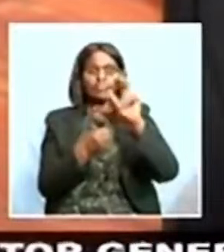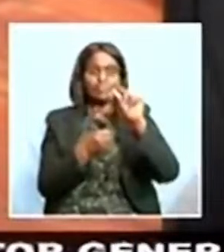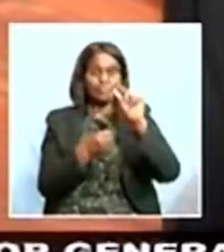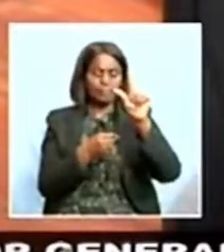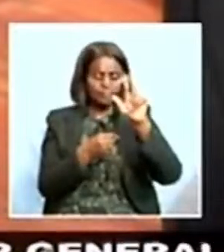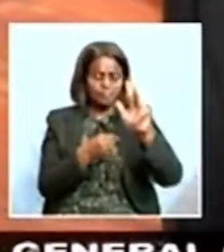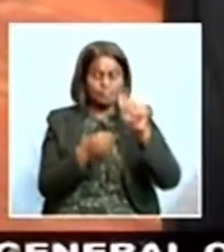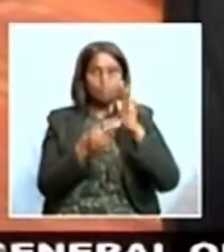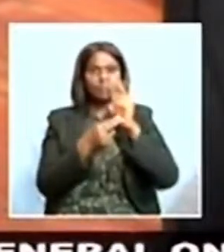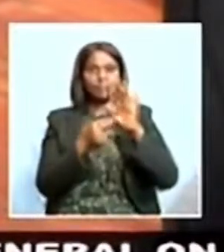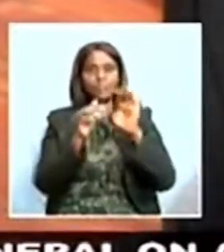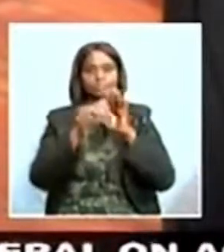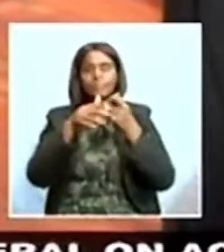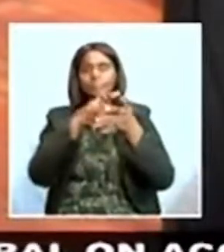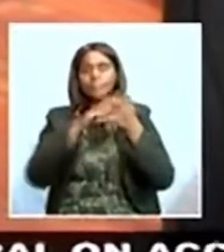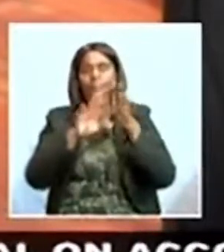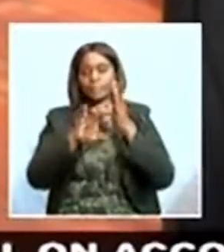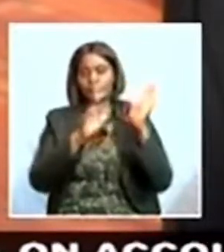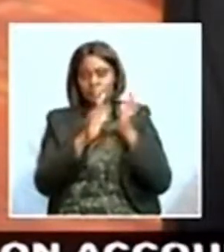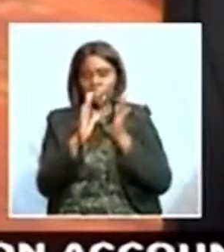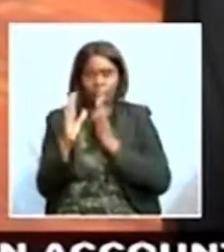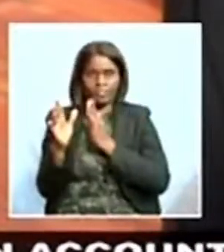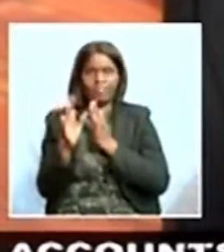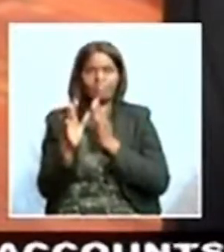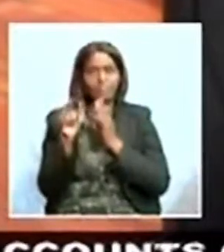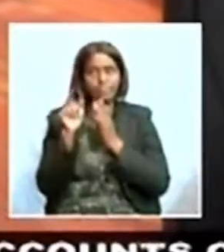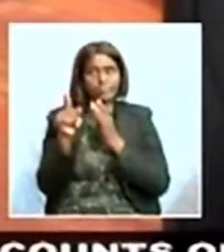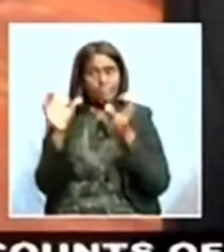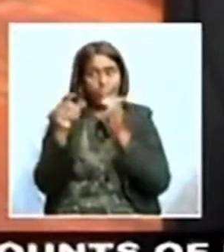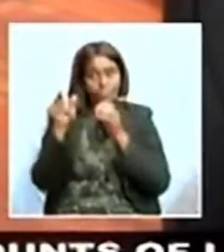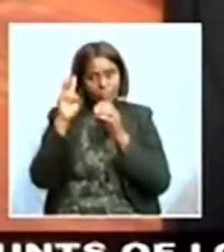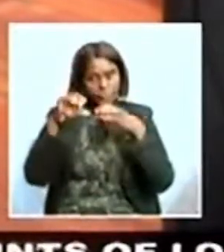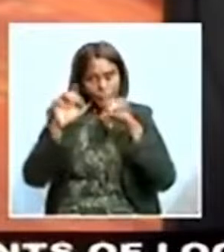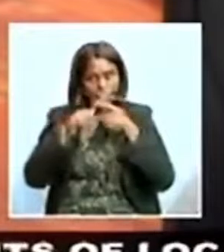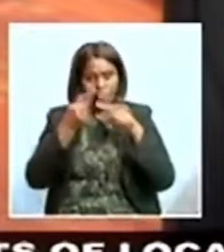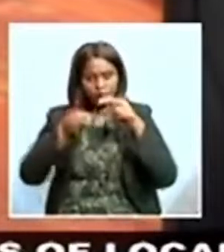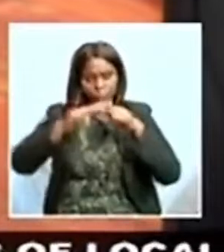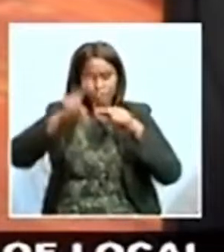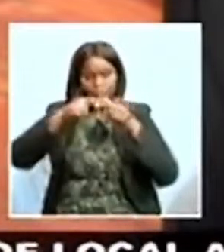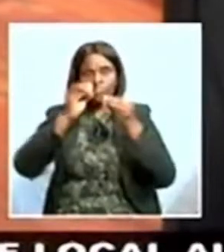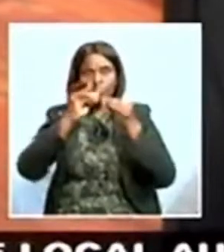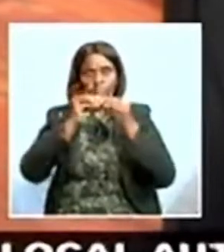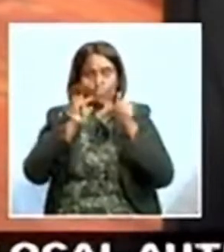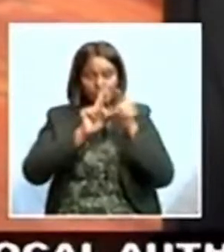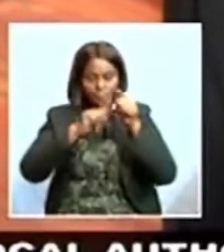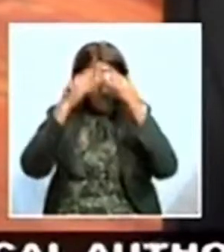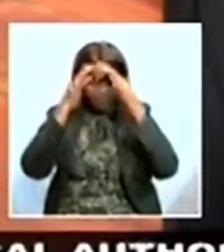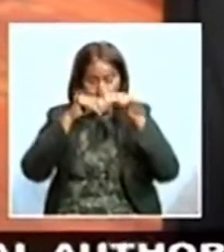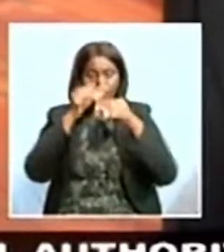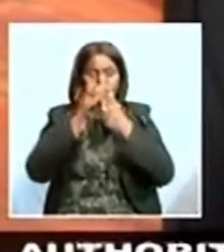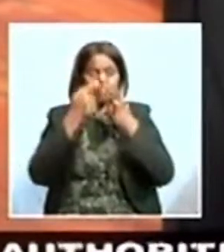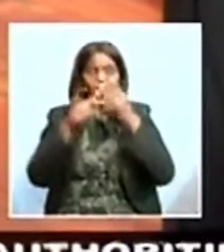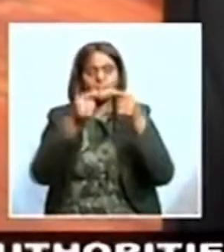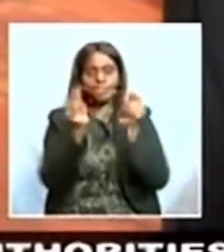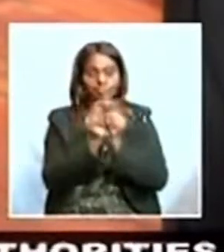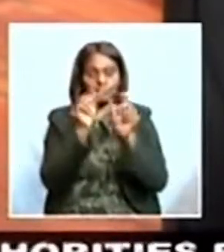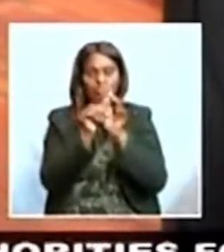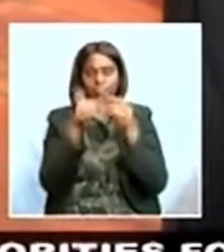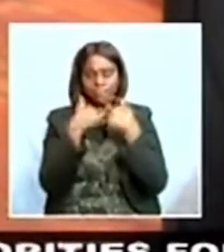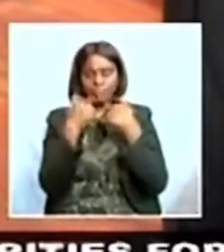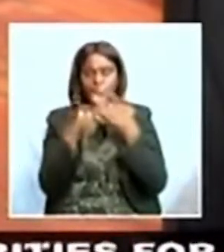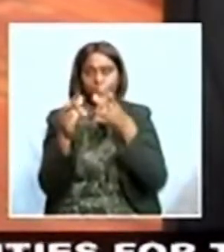table below. Remedial measure, the council will continue to increase engagement and sensitization of stakeholders on